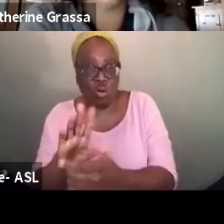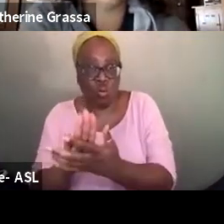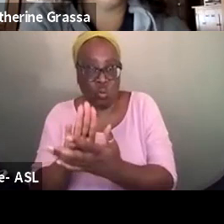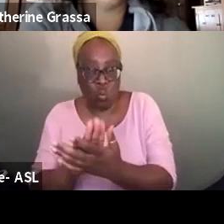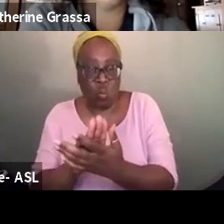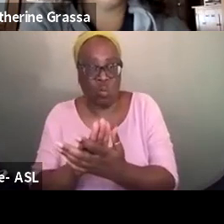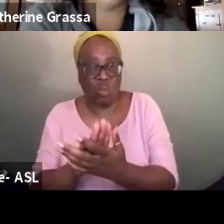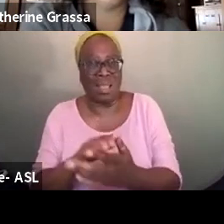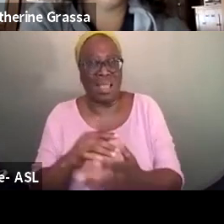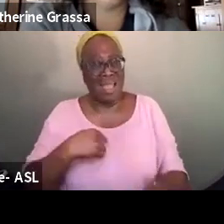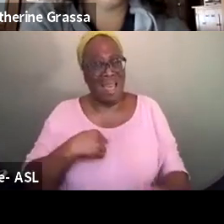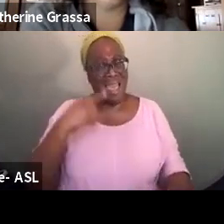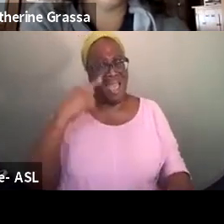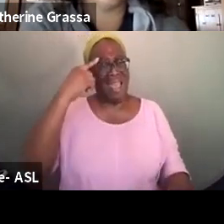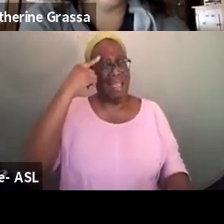I think